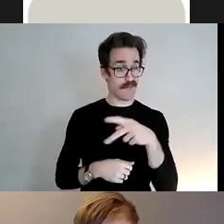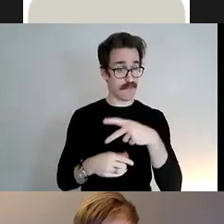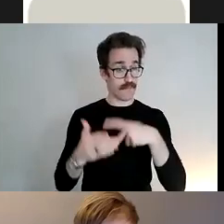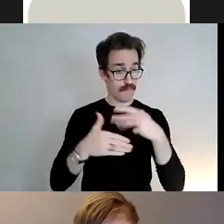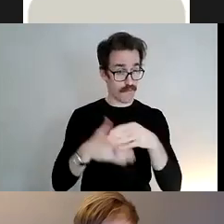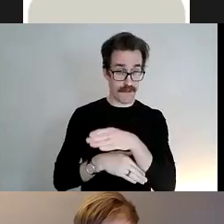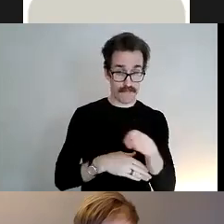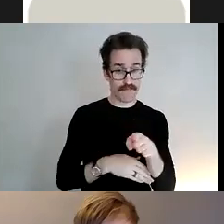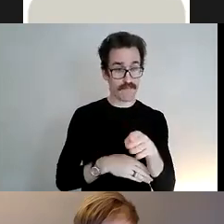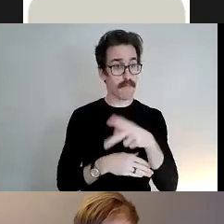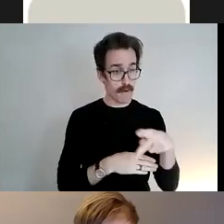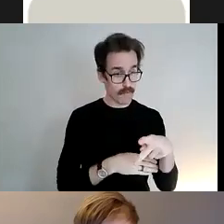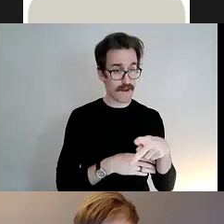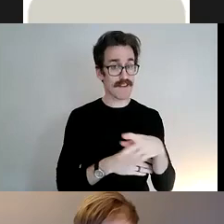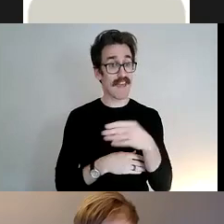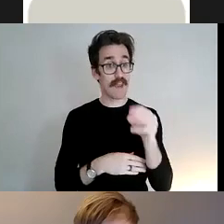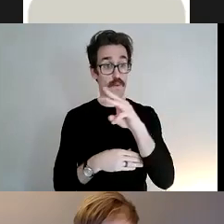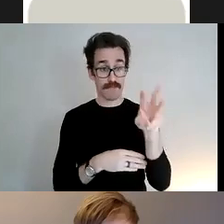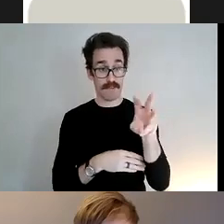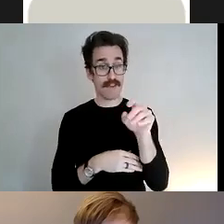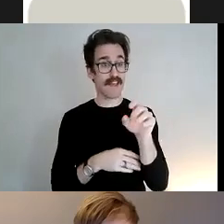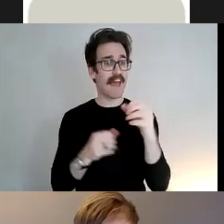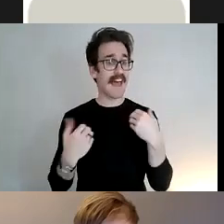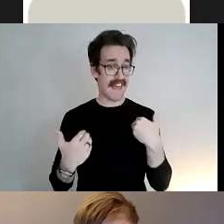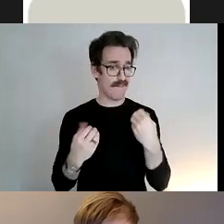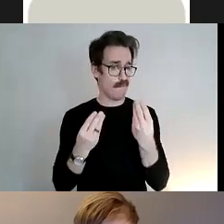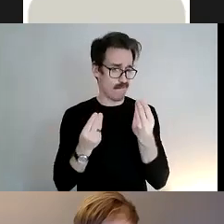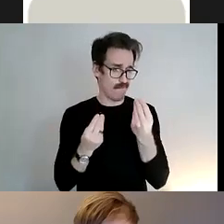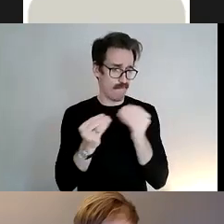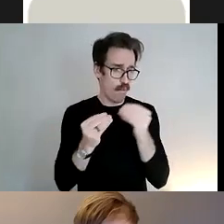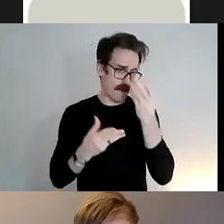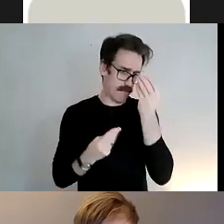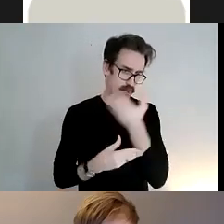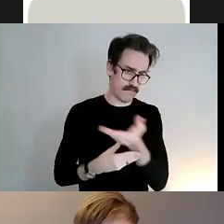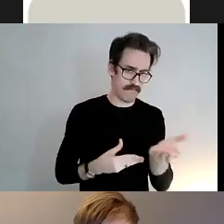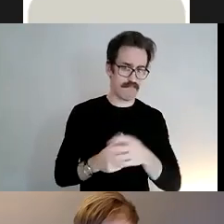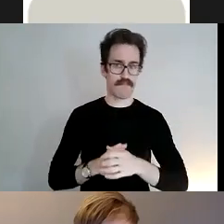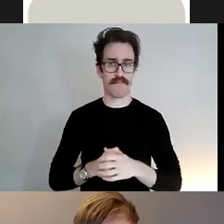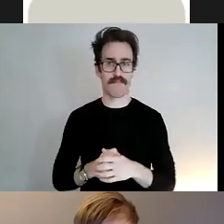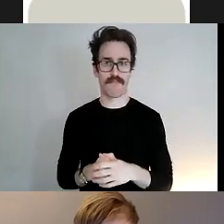PowerPoint, and on our website. And also if you feel you need to, please call and speak with an investigator.